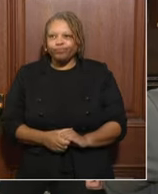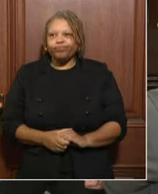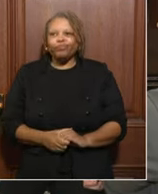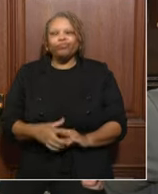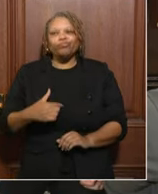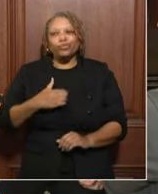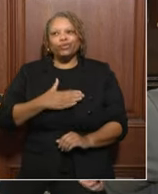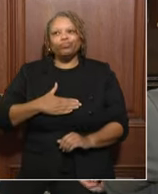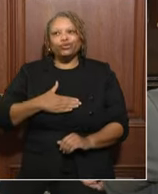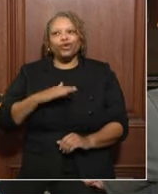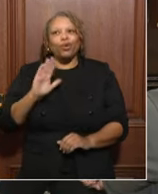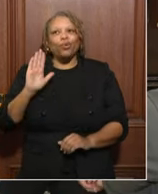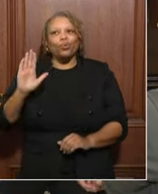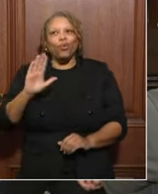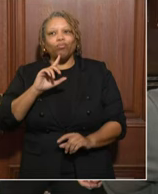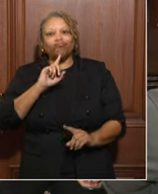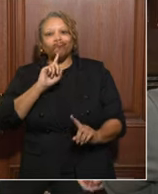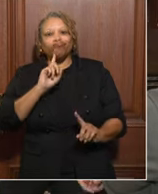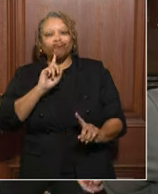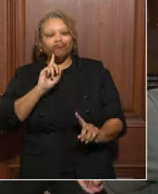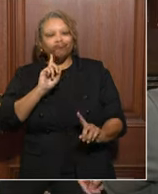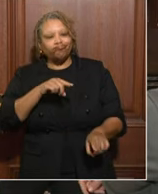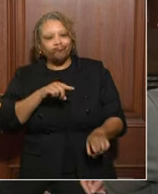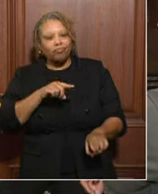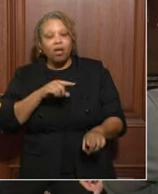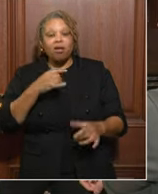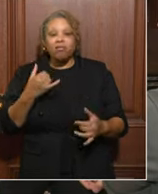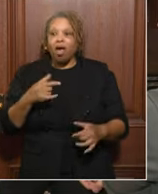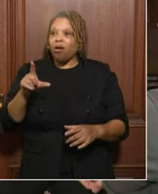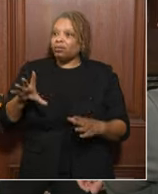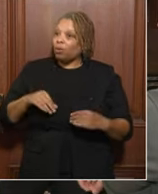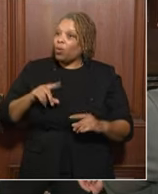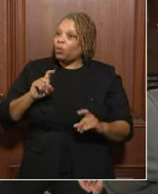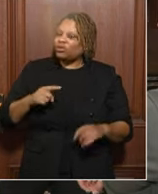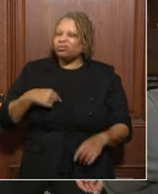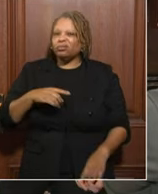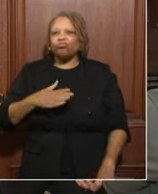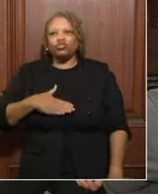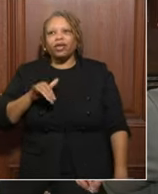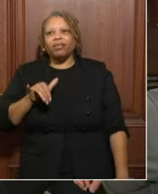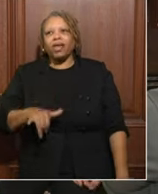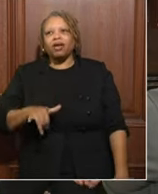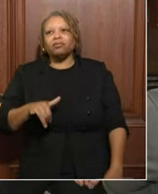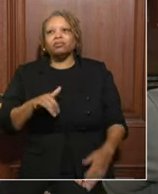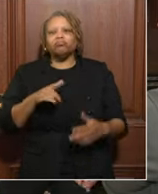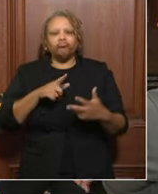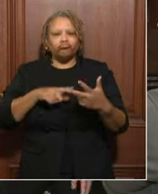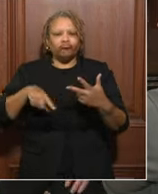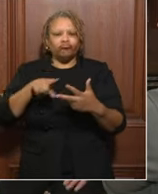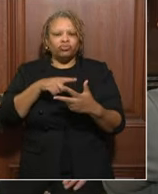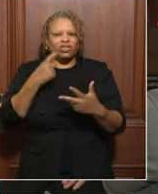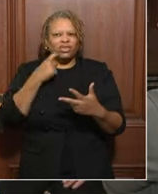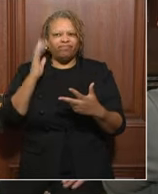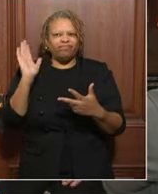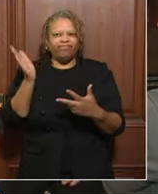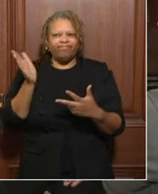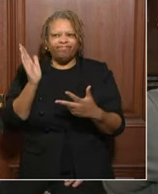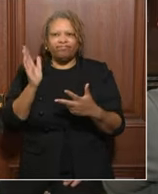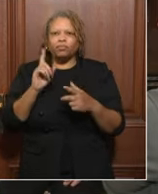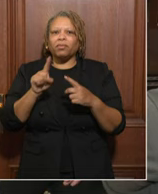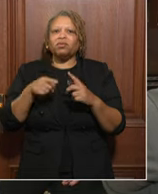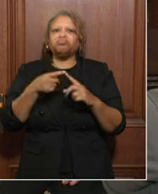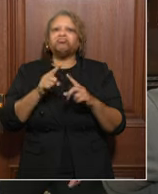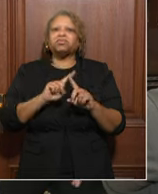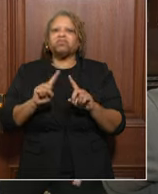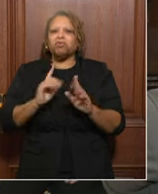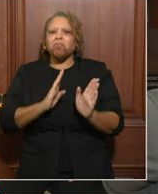that information in the briefing. All three of you discussed preparations, running through different scenarios, and even